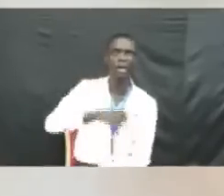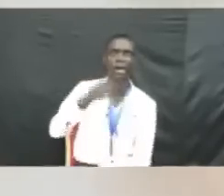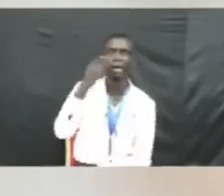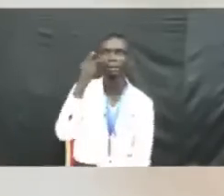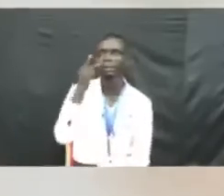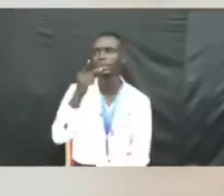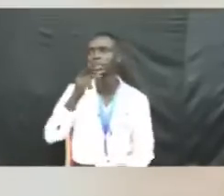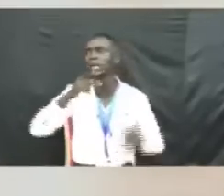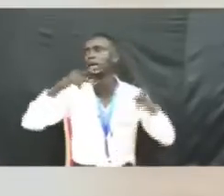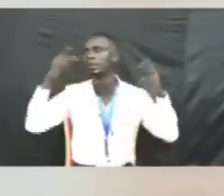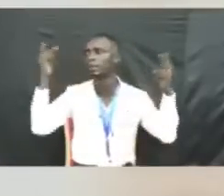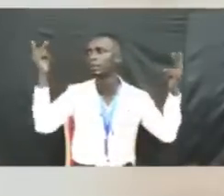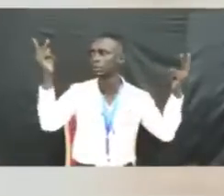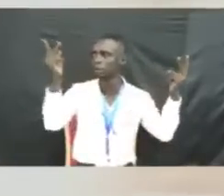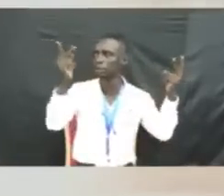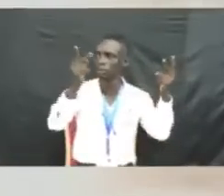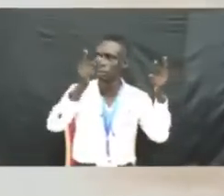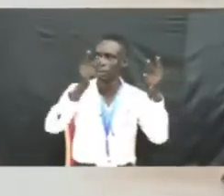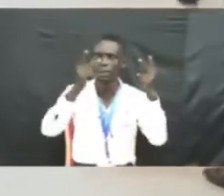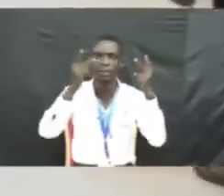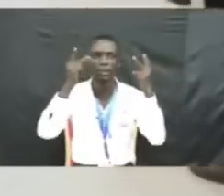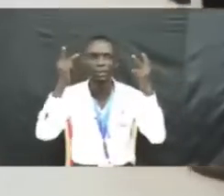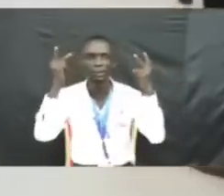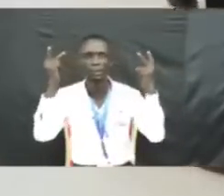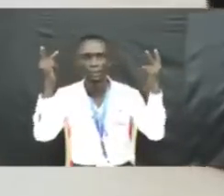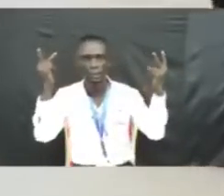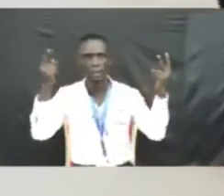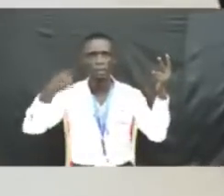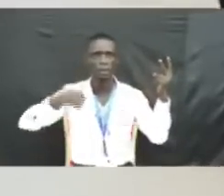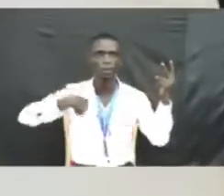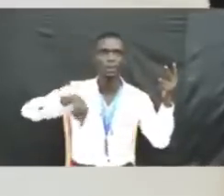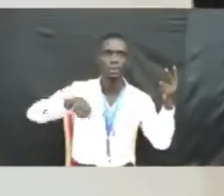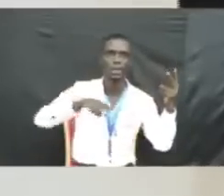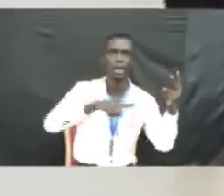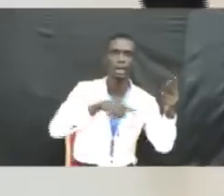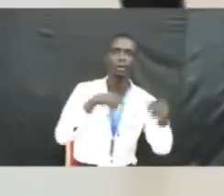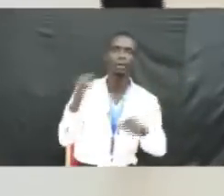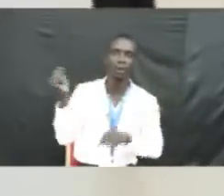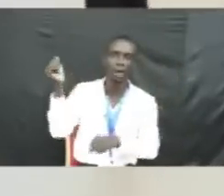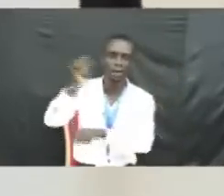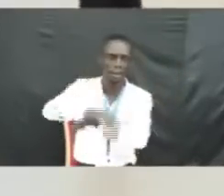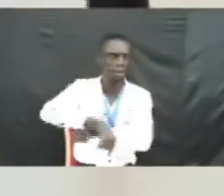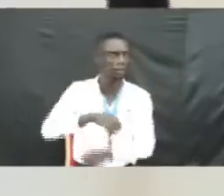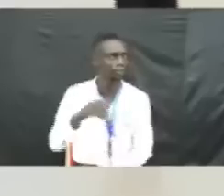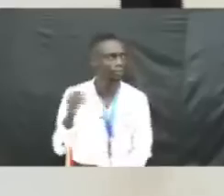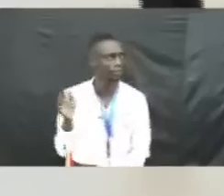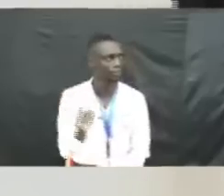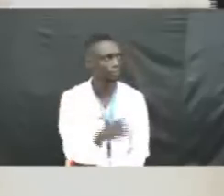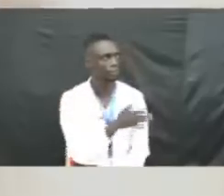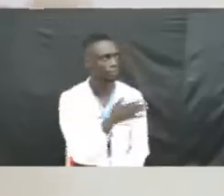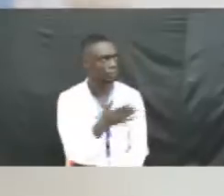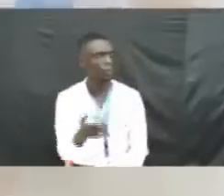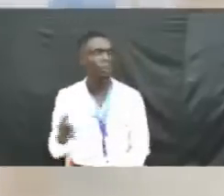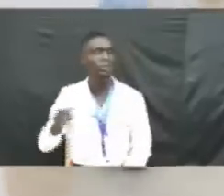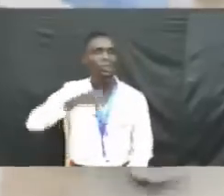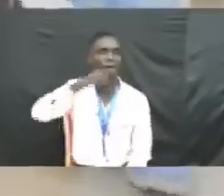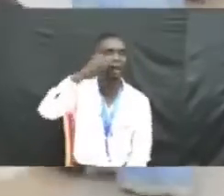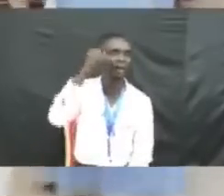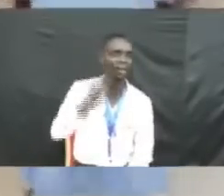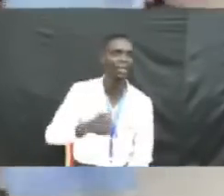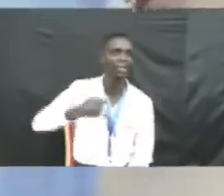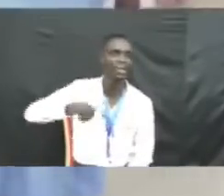we shall overcome victory we shall overcome. We sing surely